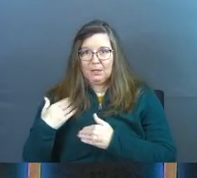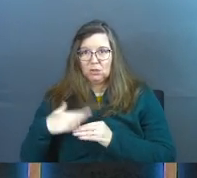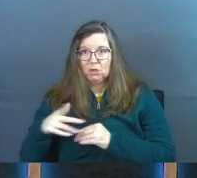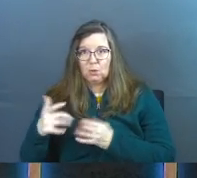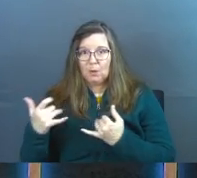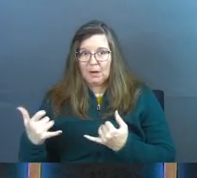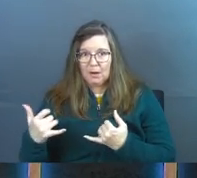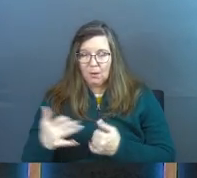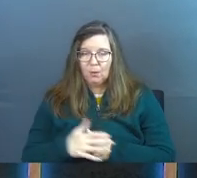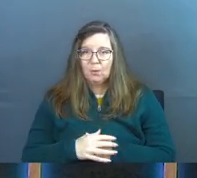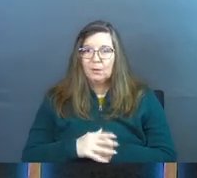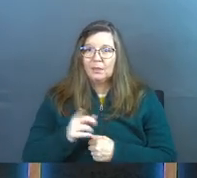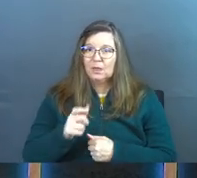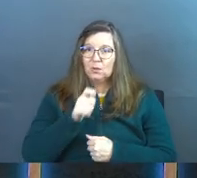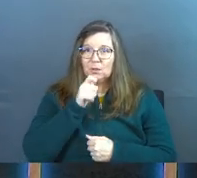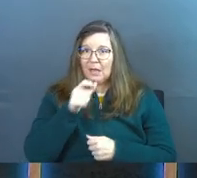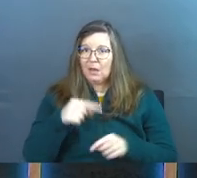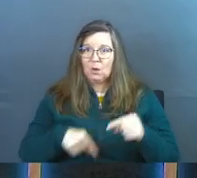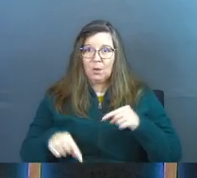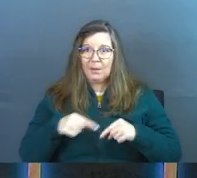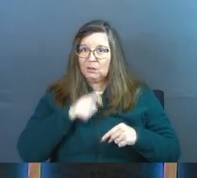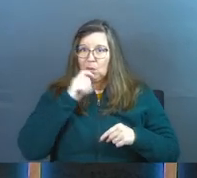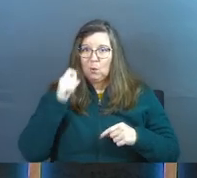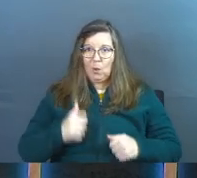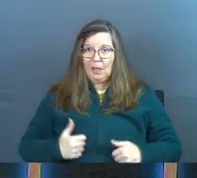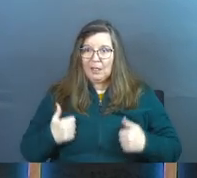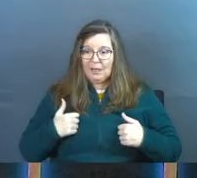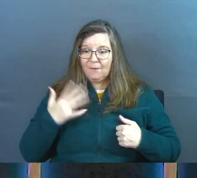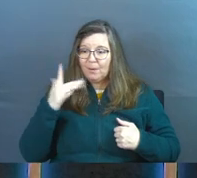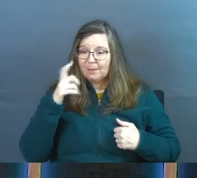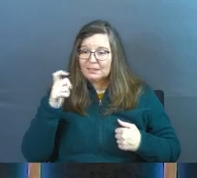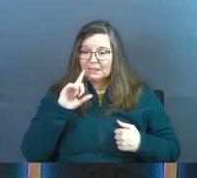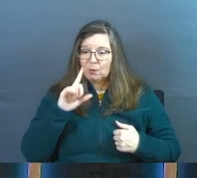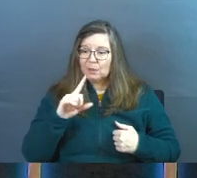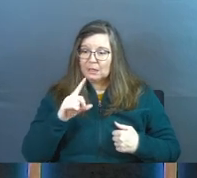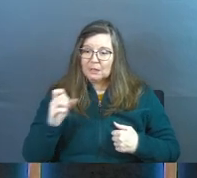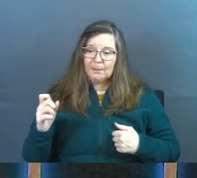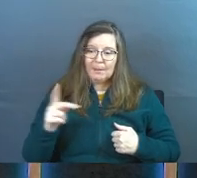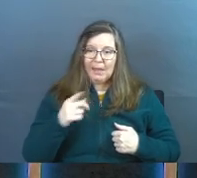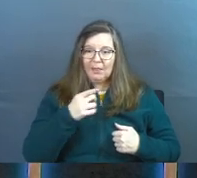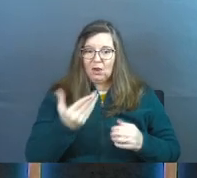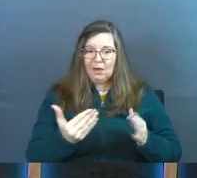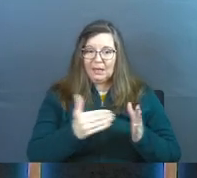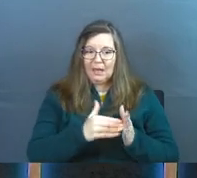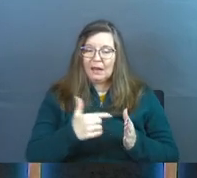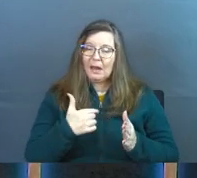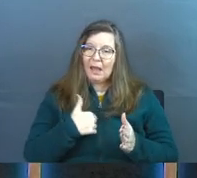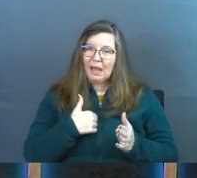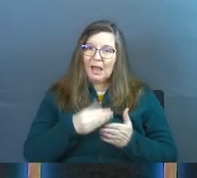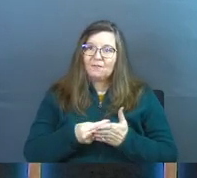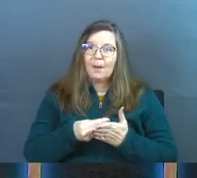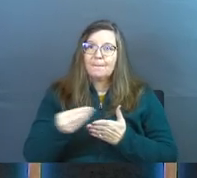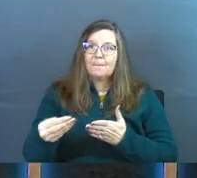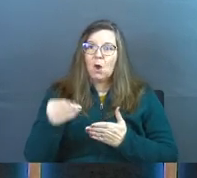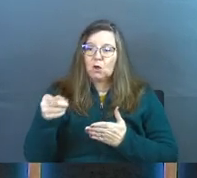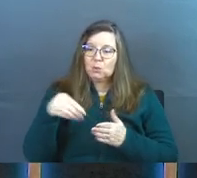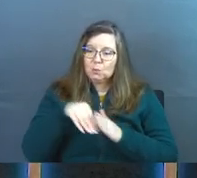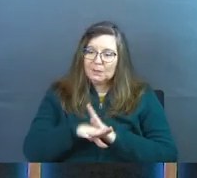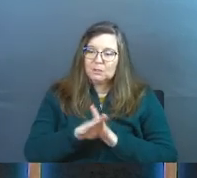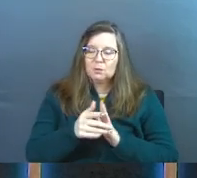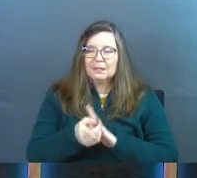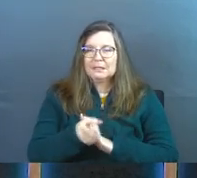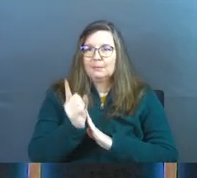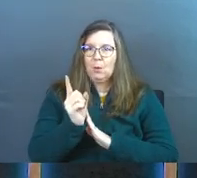on you right now that you not go back to your old life because it's just going to get you back there again. I've bought you into